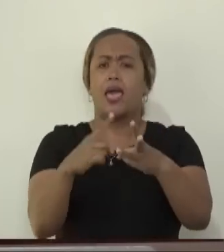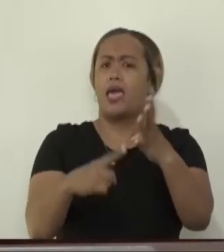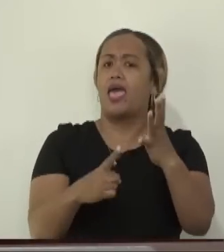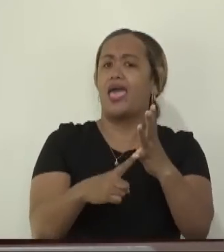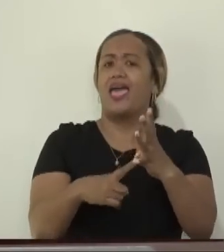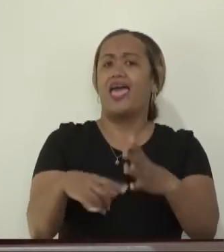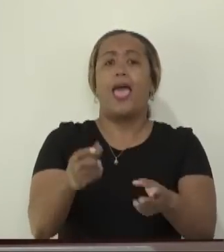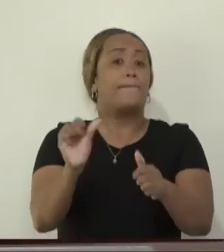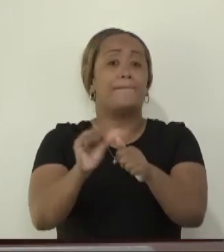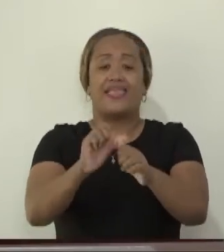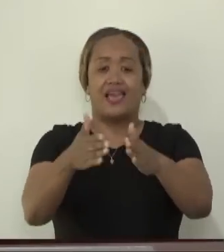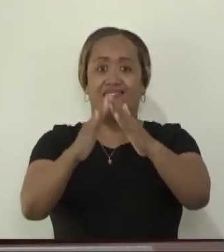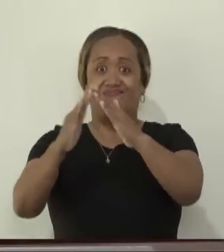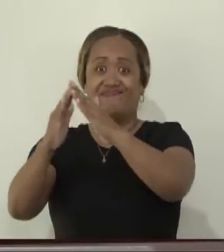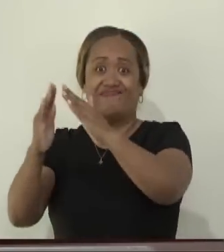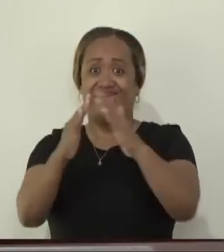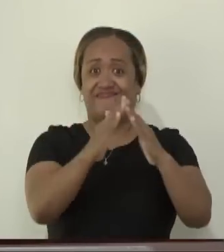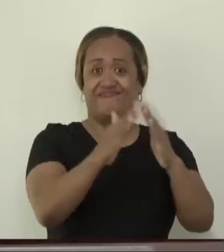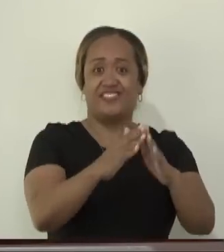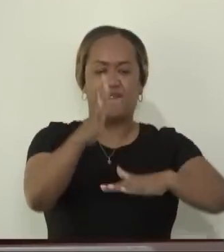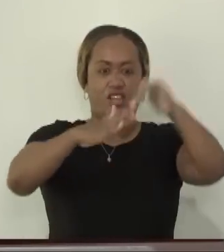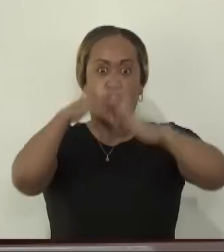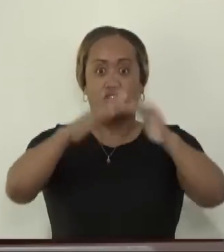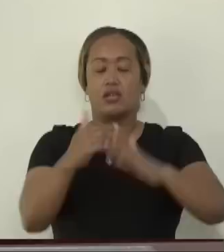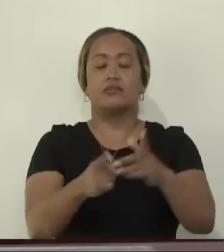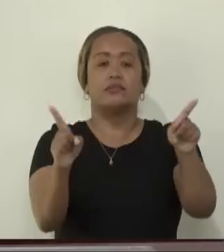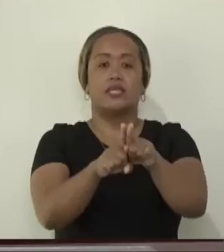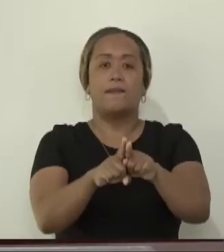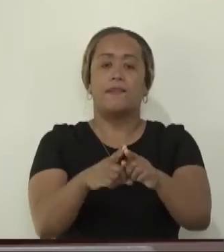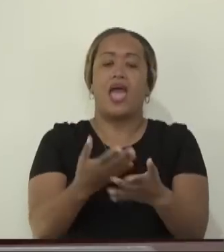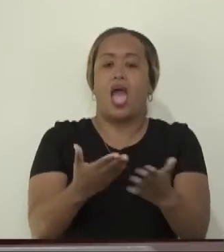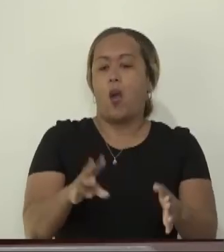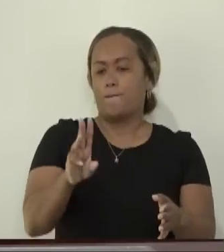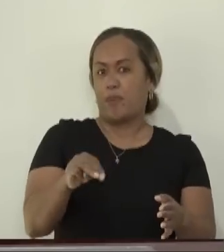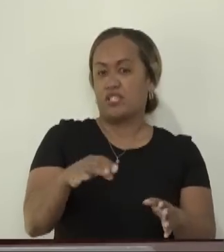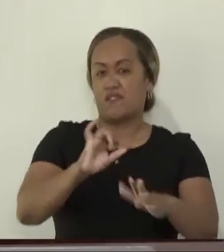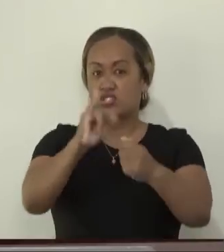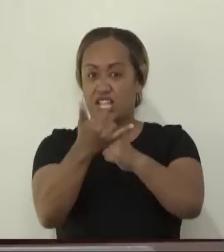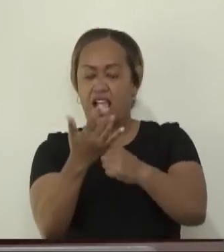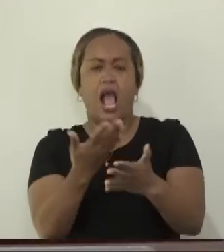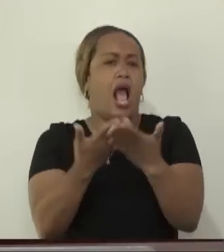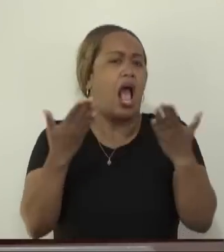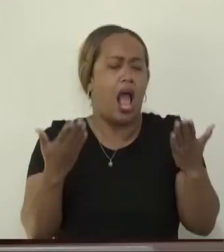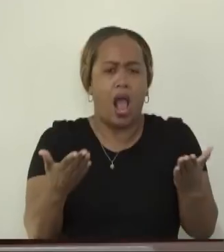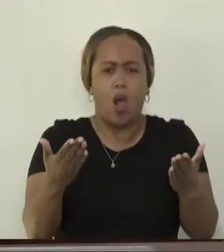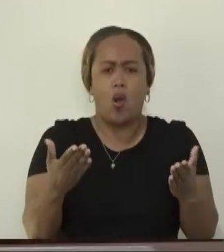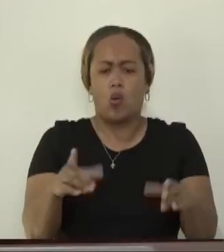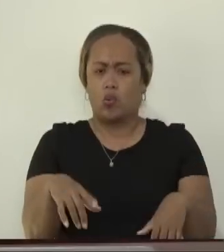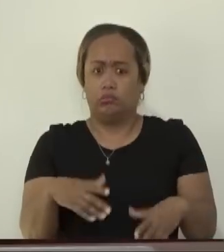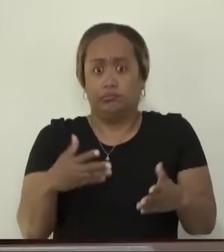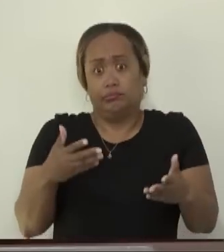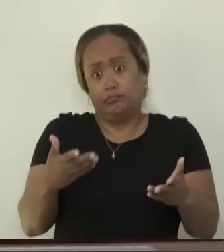and better infrastructure. The most vulnerable members of our society will be wondering whether there will